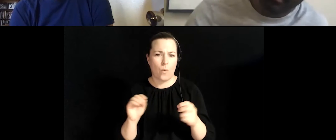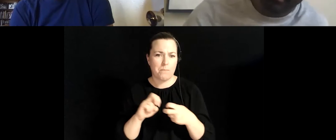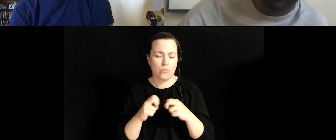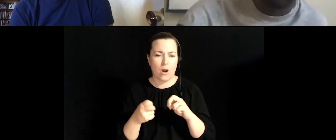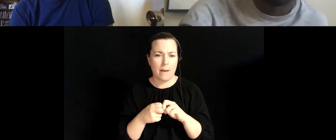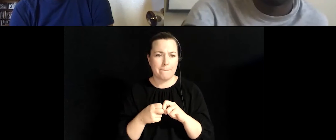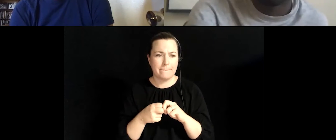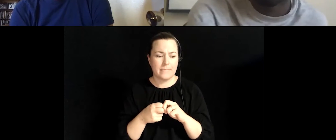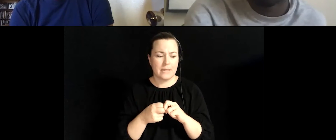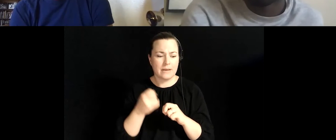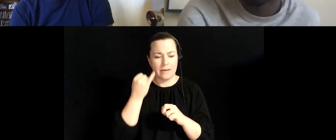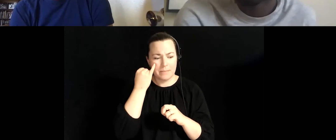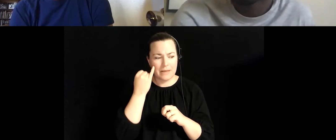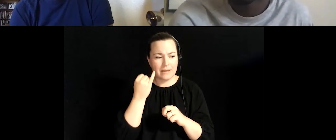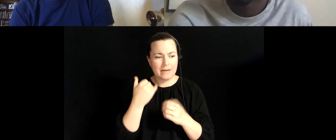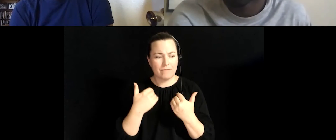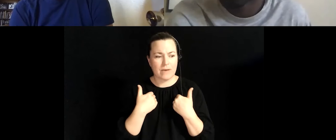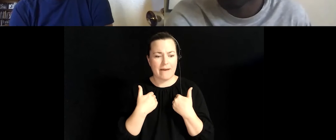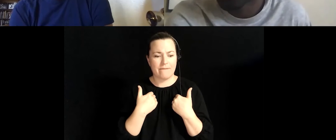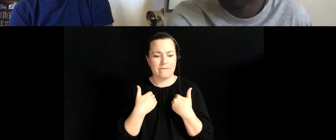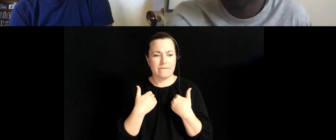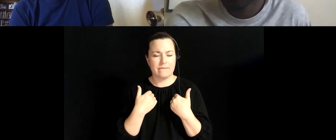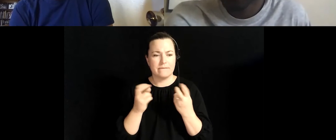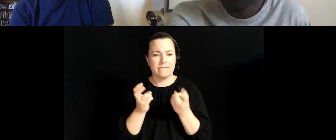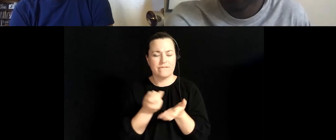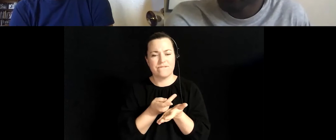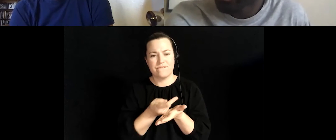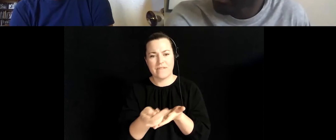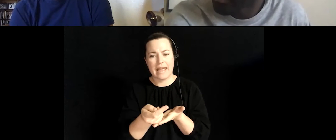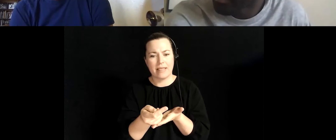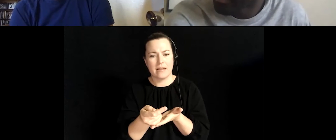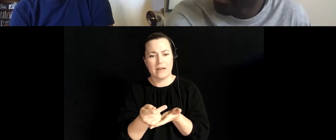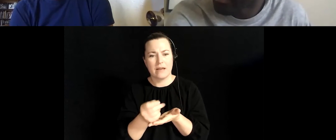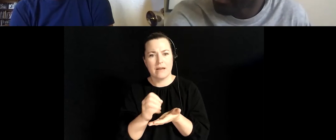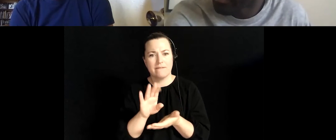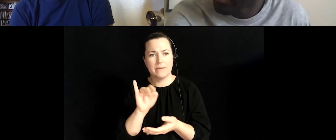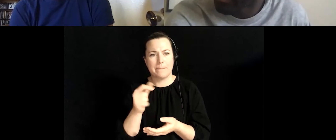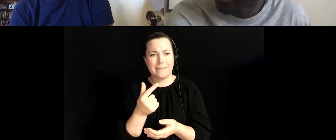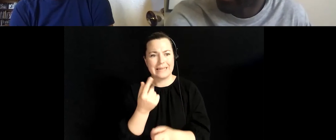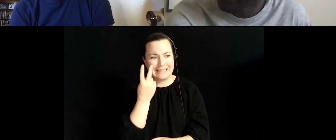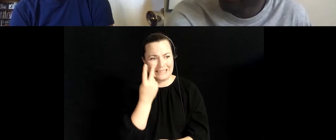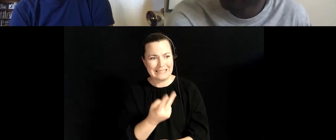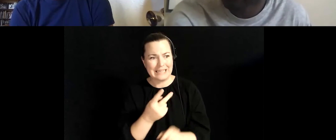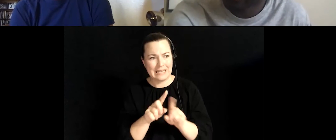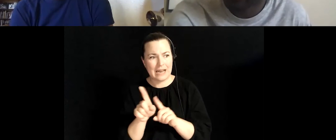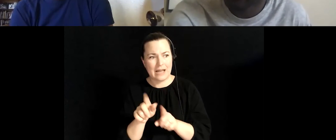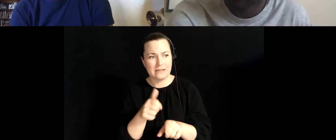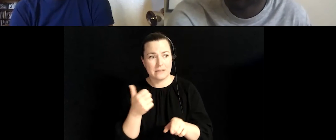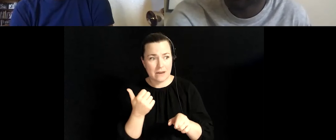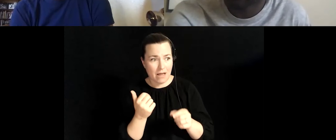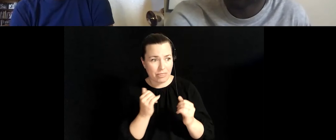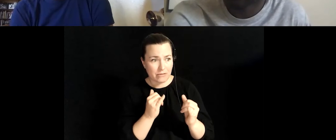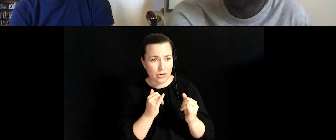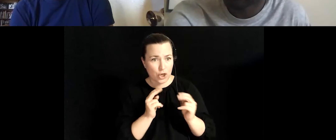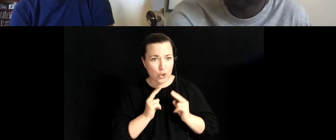this feeling of being seen as another human being, and